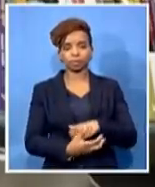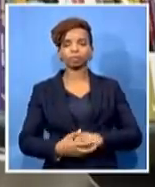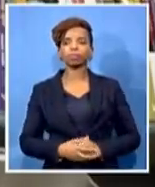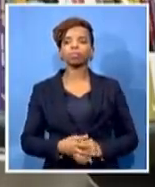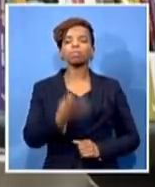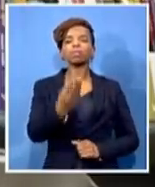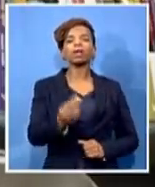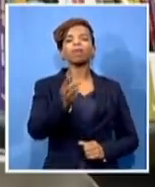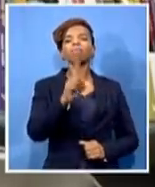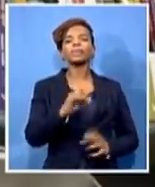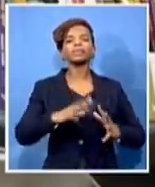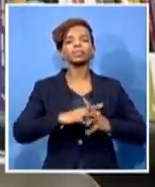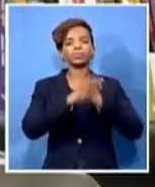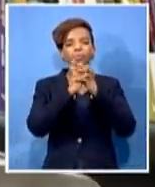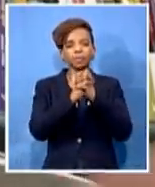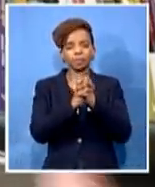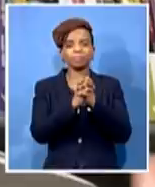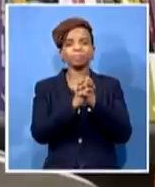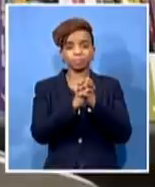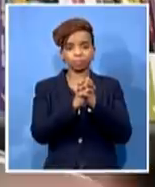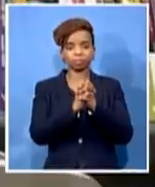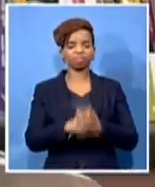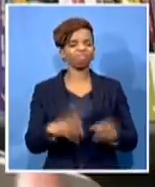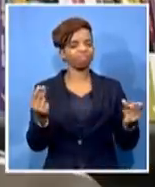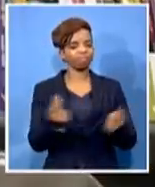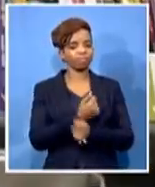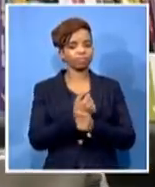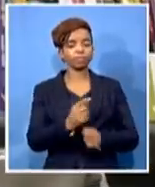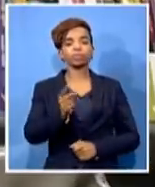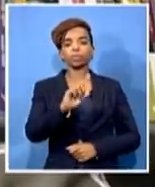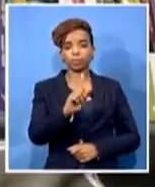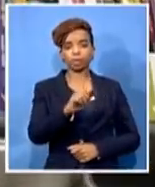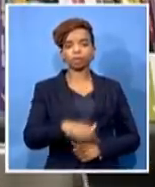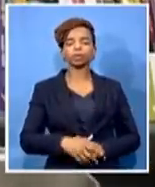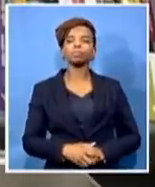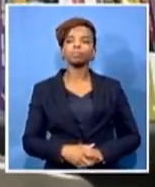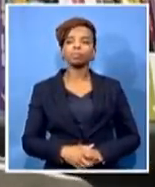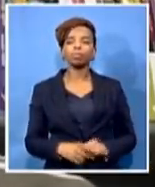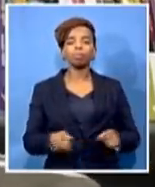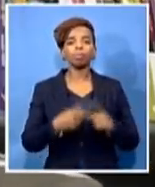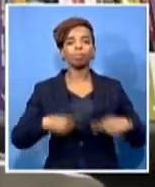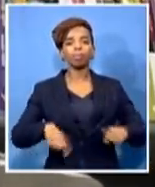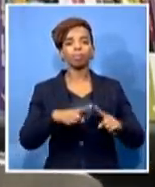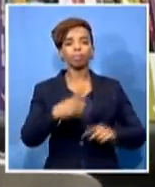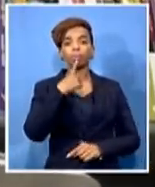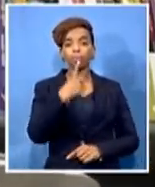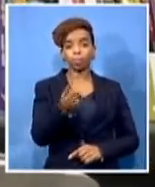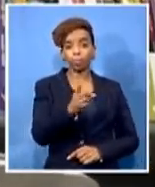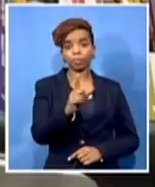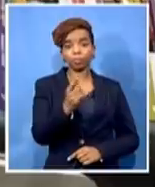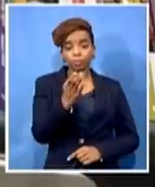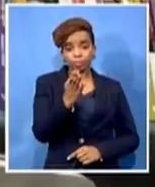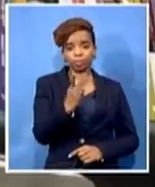unfortunate part is that we haven't seen that unity manifesting within the ranks of the ANC. The cracks